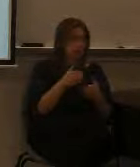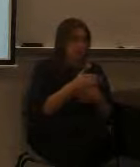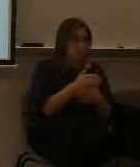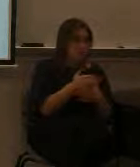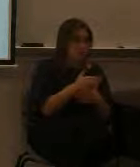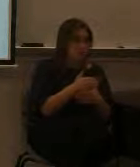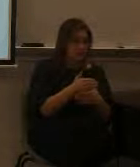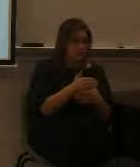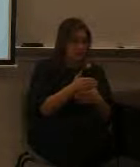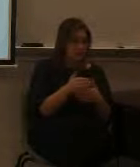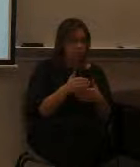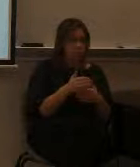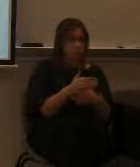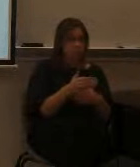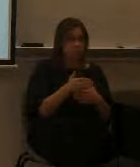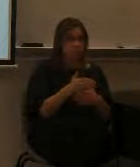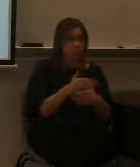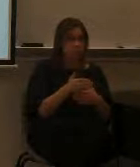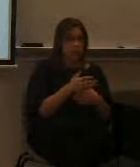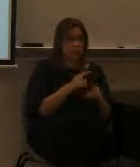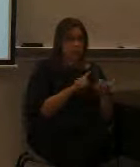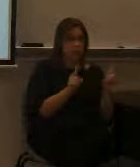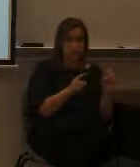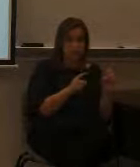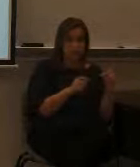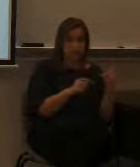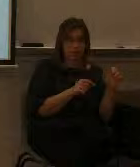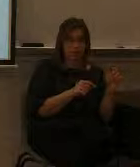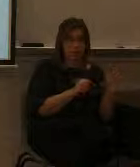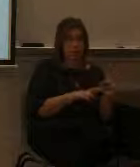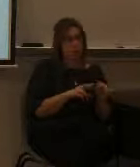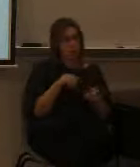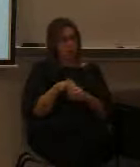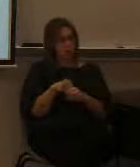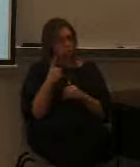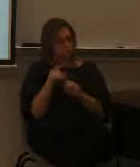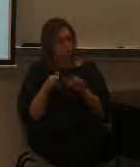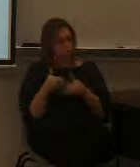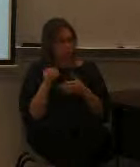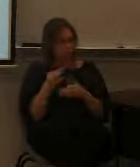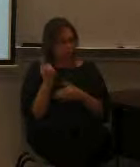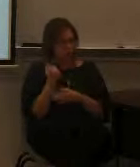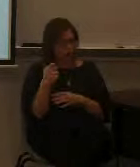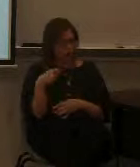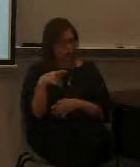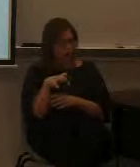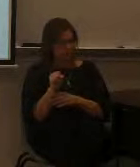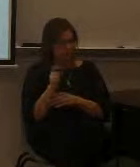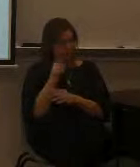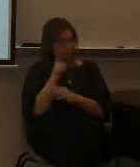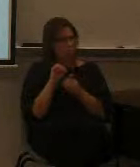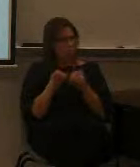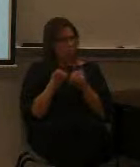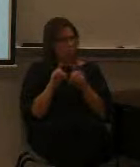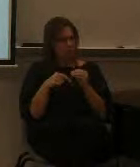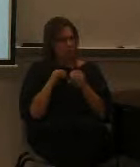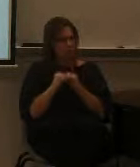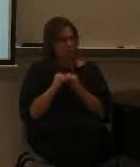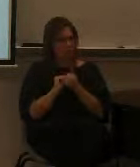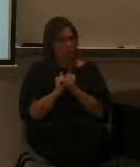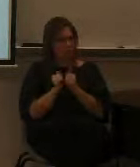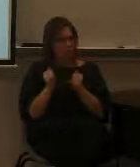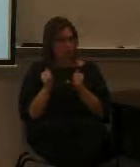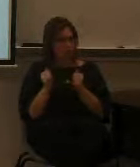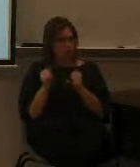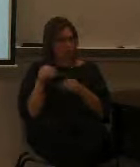species. And then you can think of all the different ways that species can compete with themselves within a species. And this might